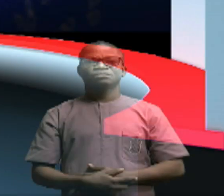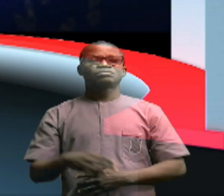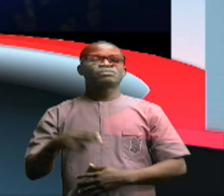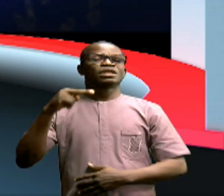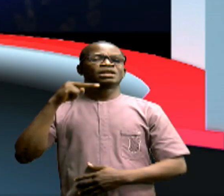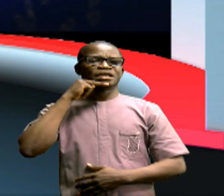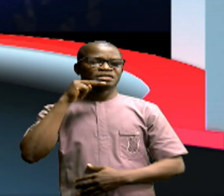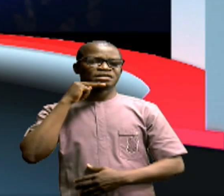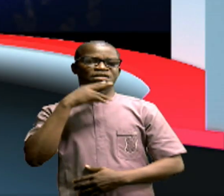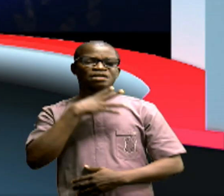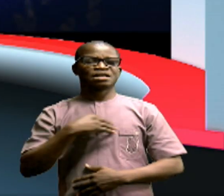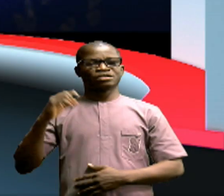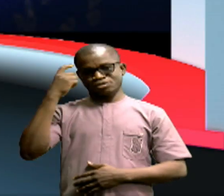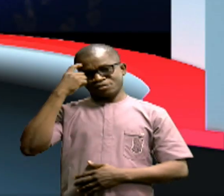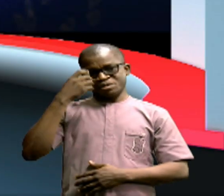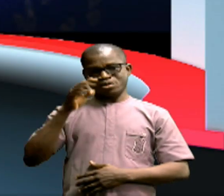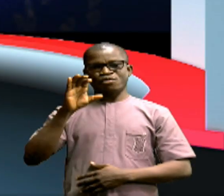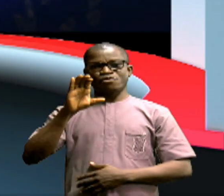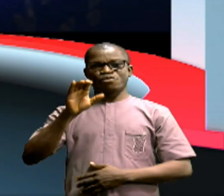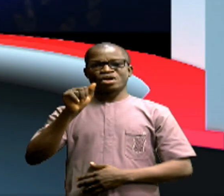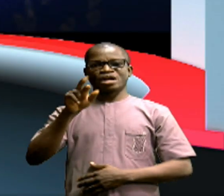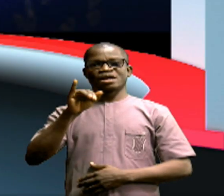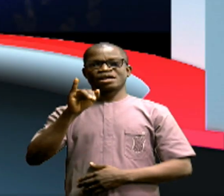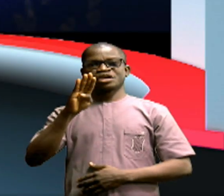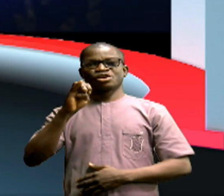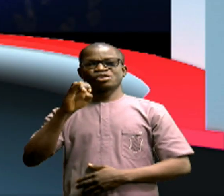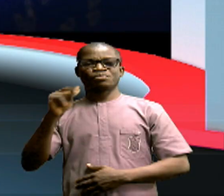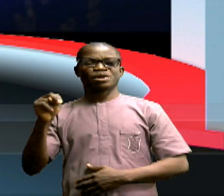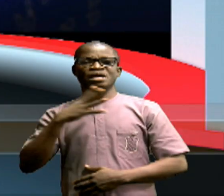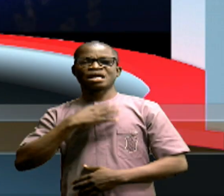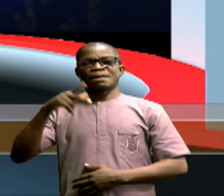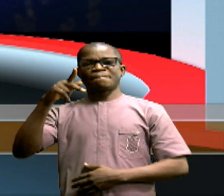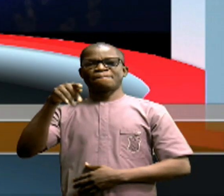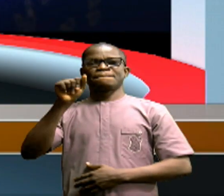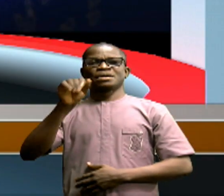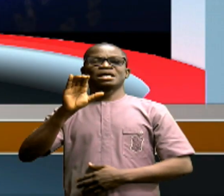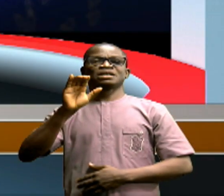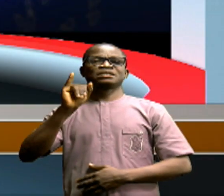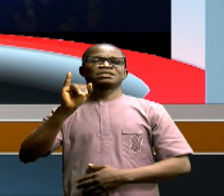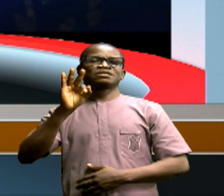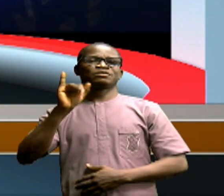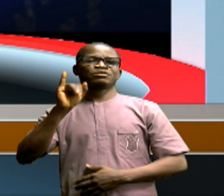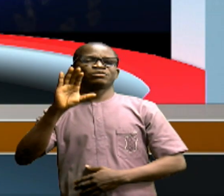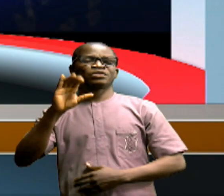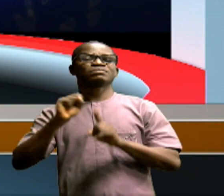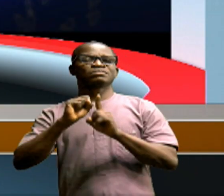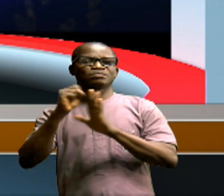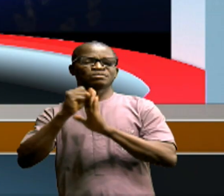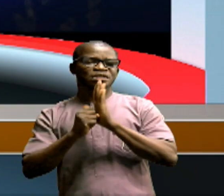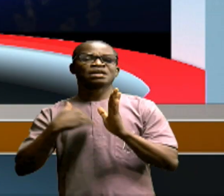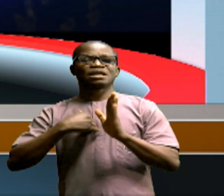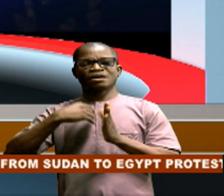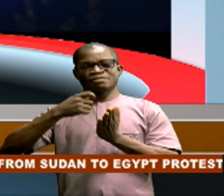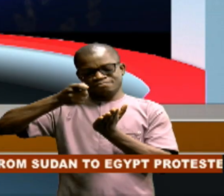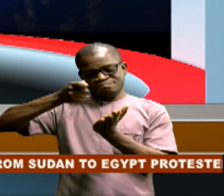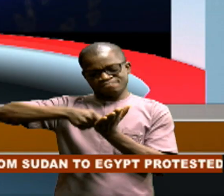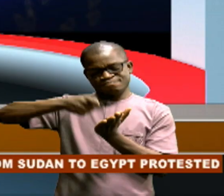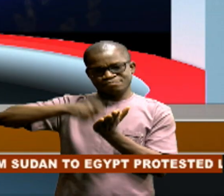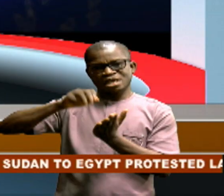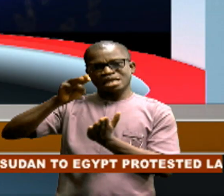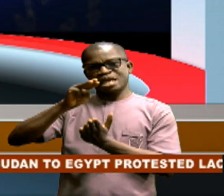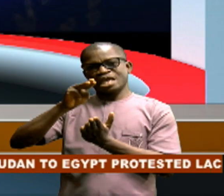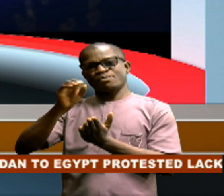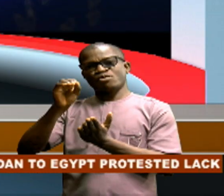Nigeria and government of Caribbean and Pacific states have signed a memorandum of understanding on the establishment of a mechanism for